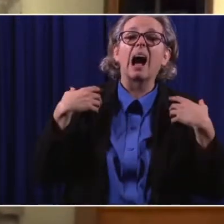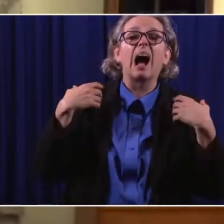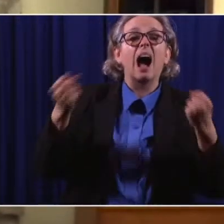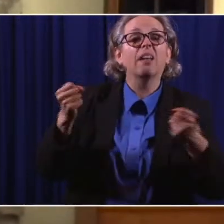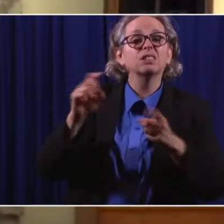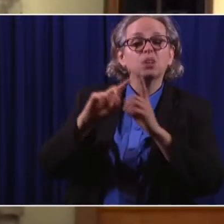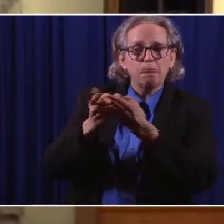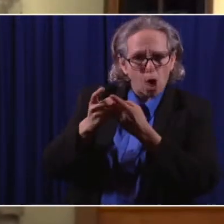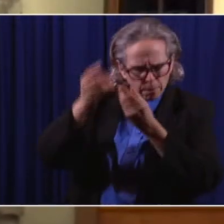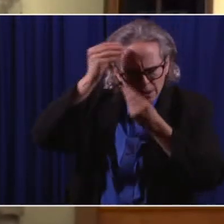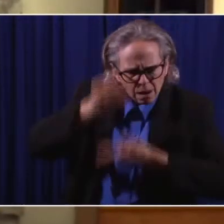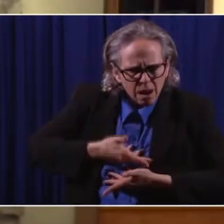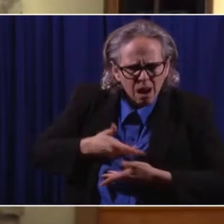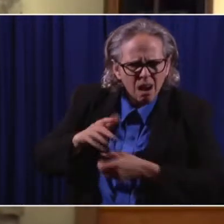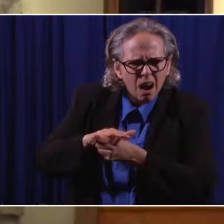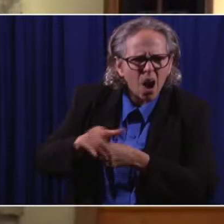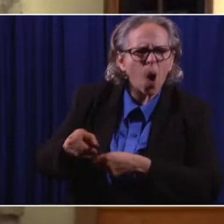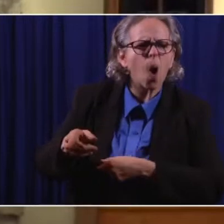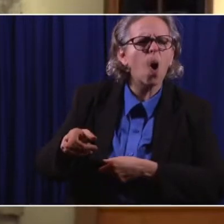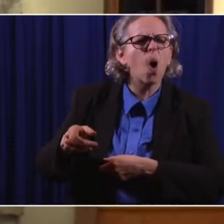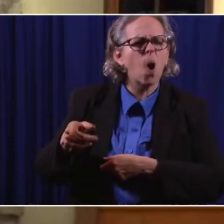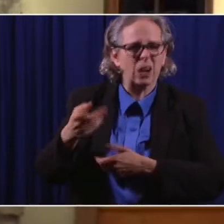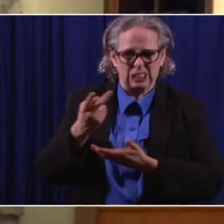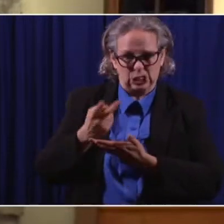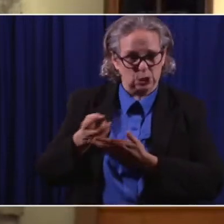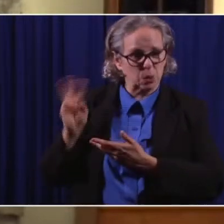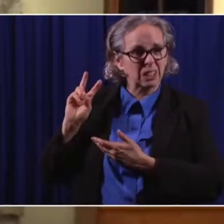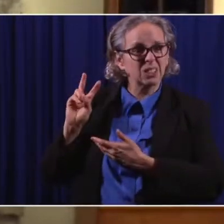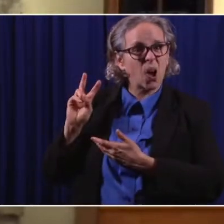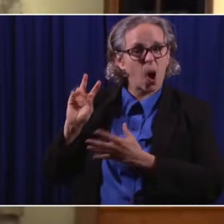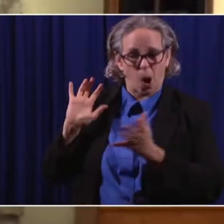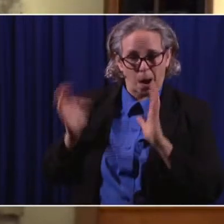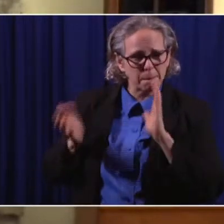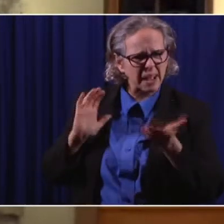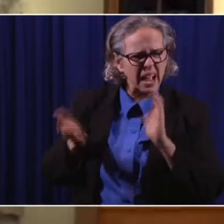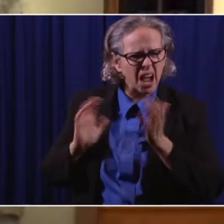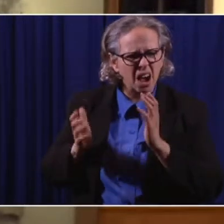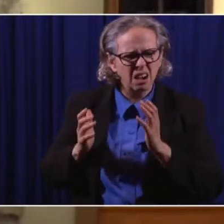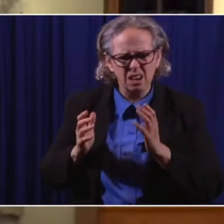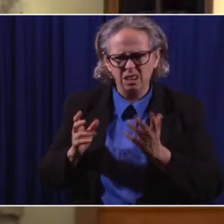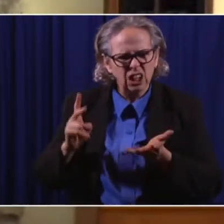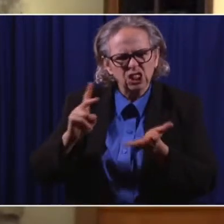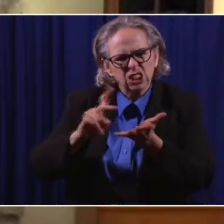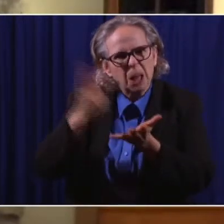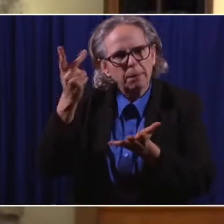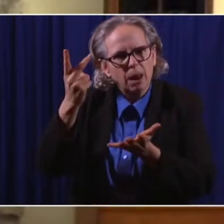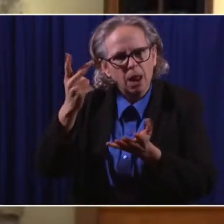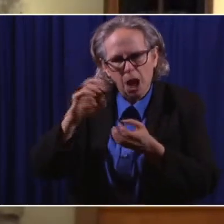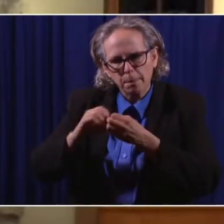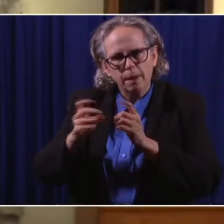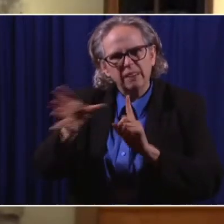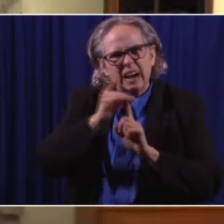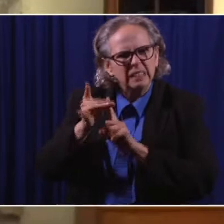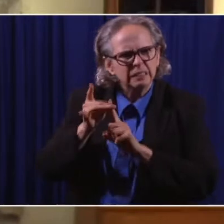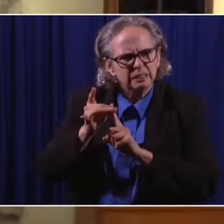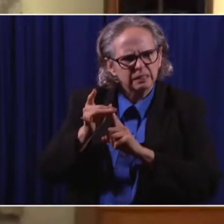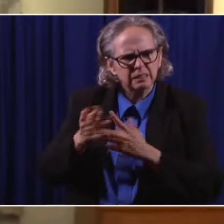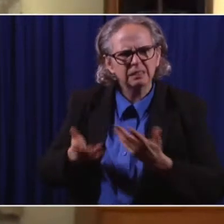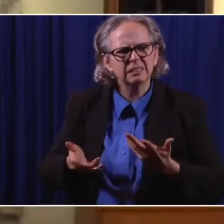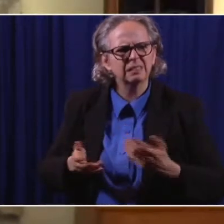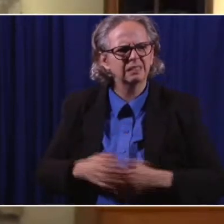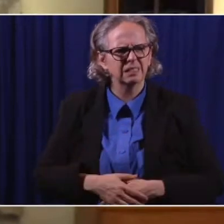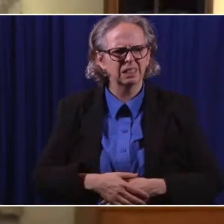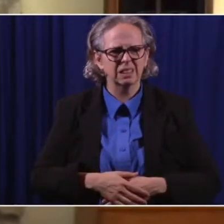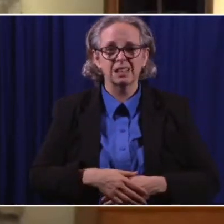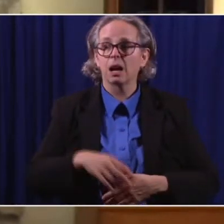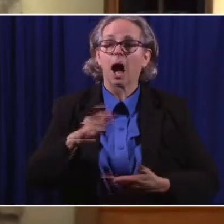volume compared to just 2 weeks ago, double the case volume compared to just 2 weeks ago. They also report that hospitals are seeing increased inpatient